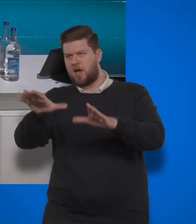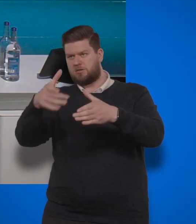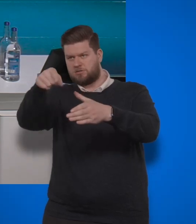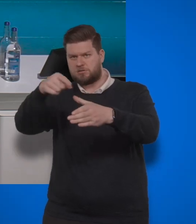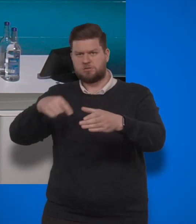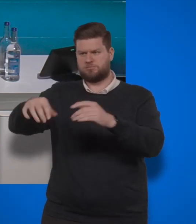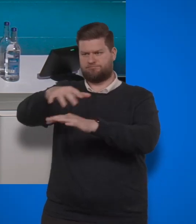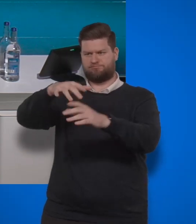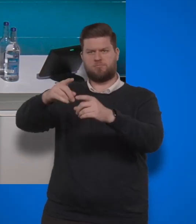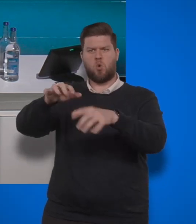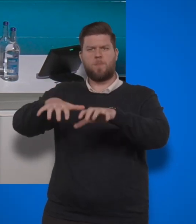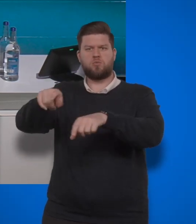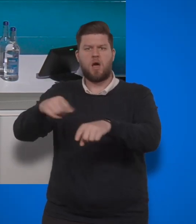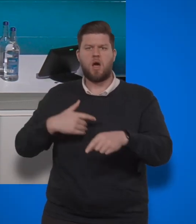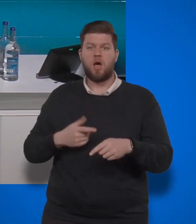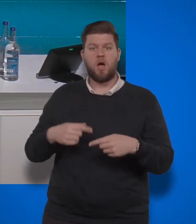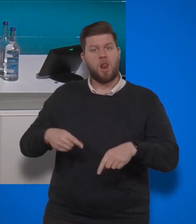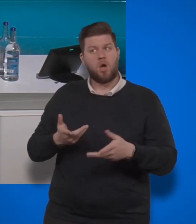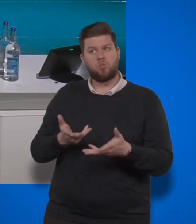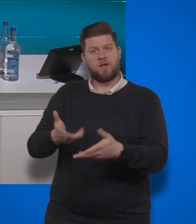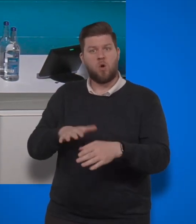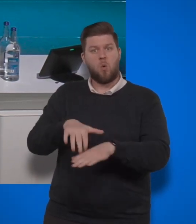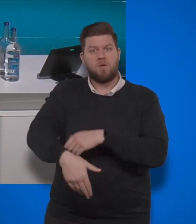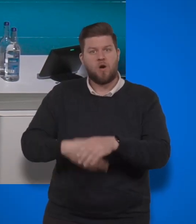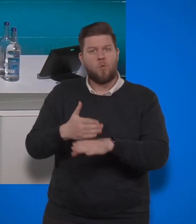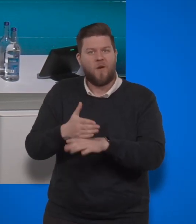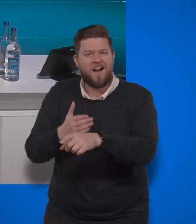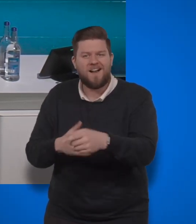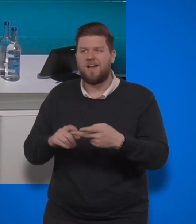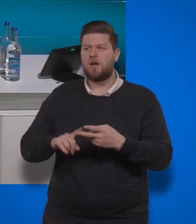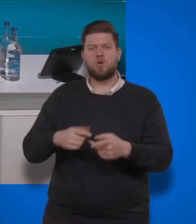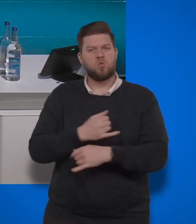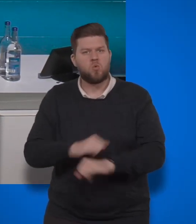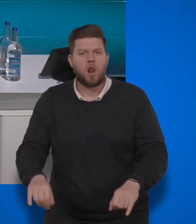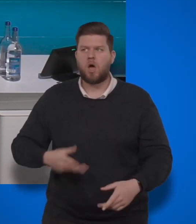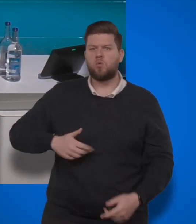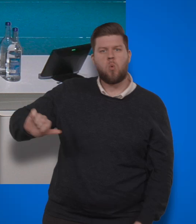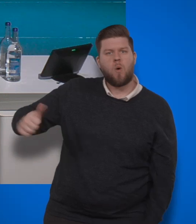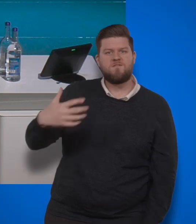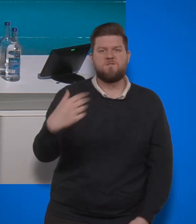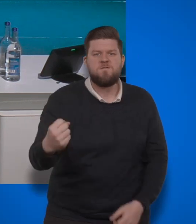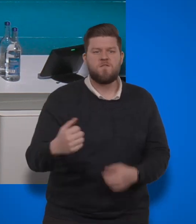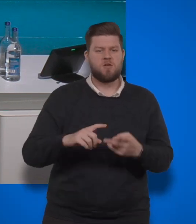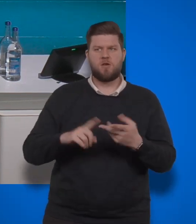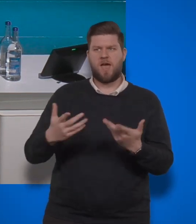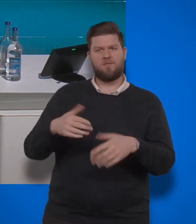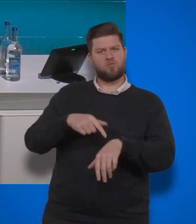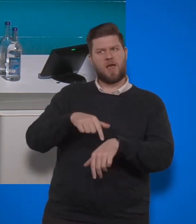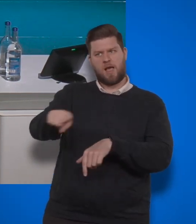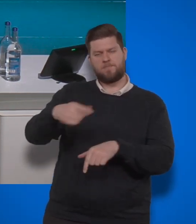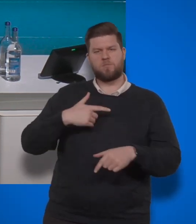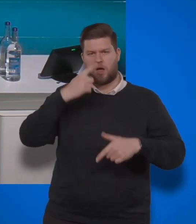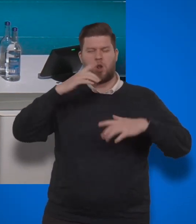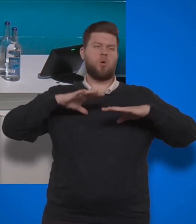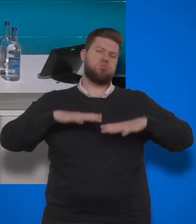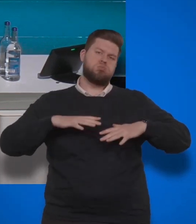to be, we're not allowed to overwork them. We're not allowed to switch them off. We've got to give them plenty of time for